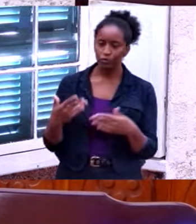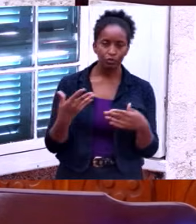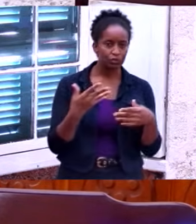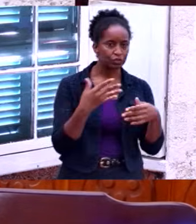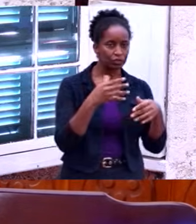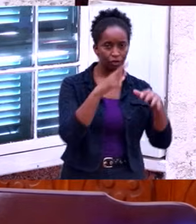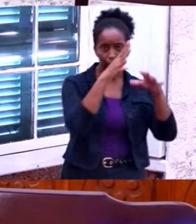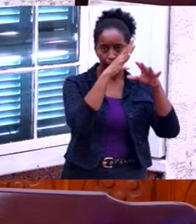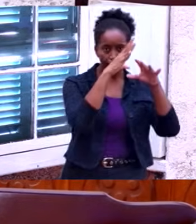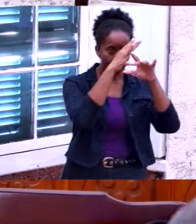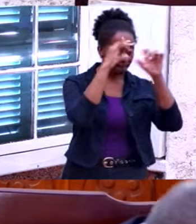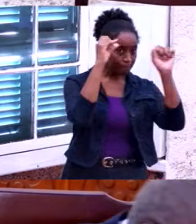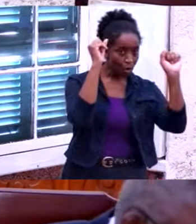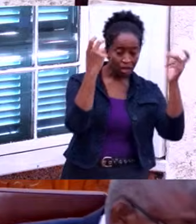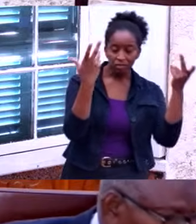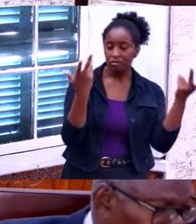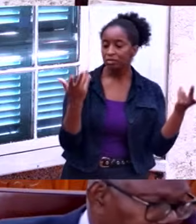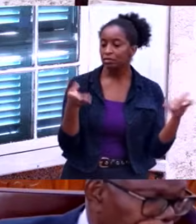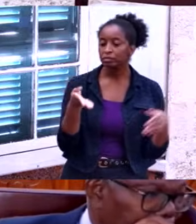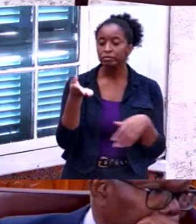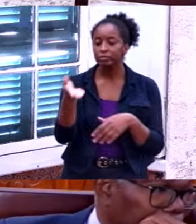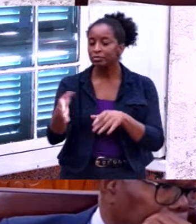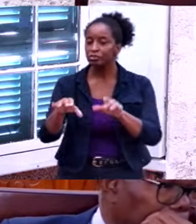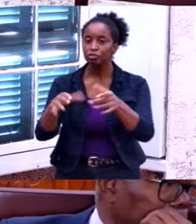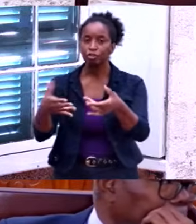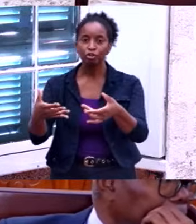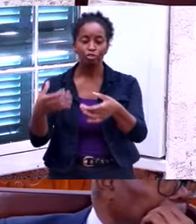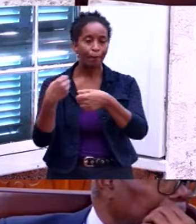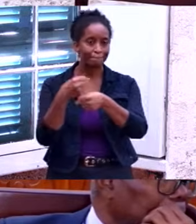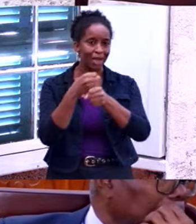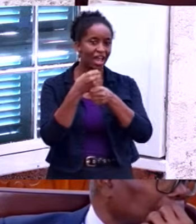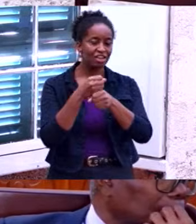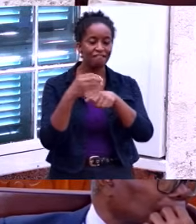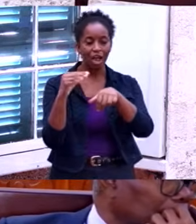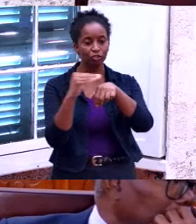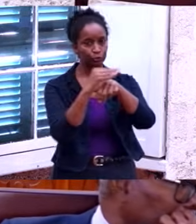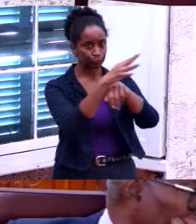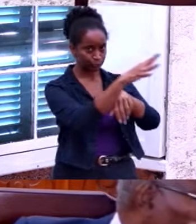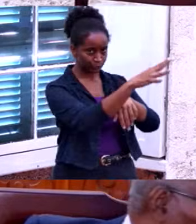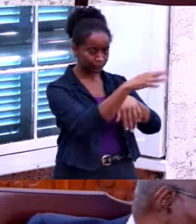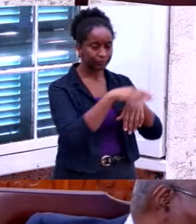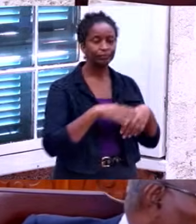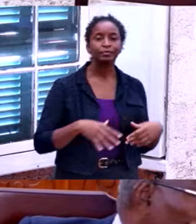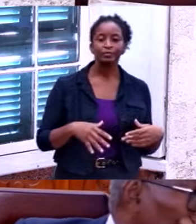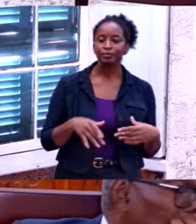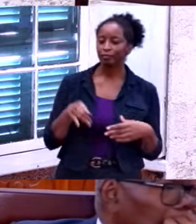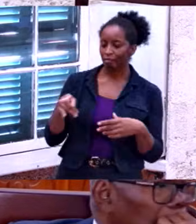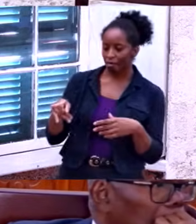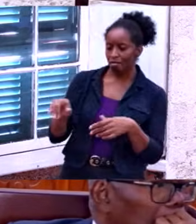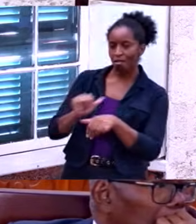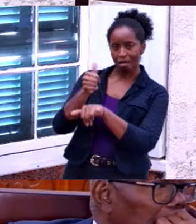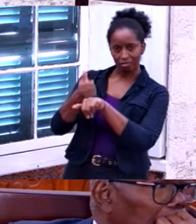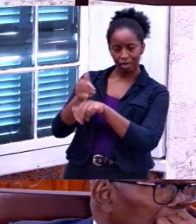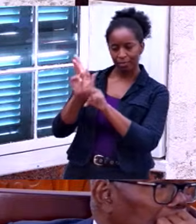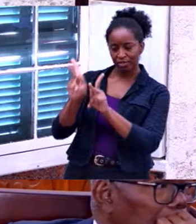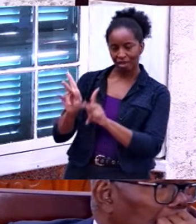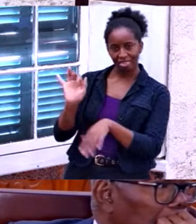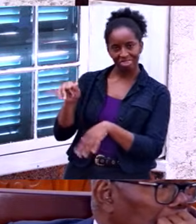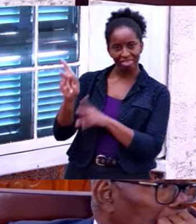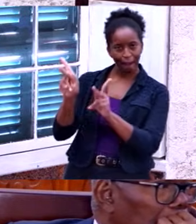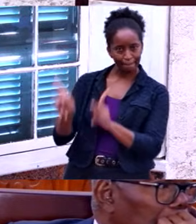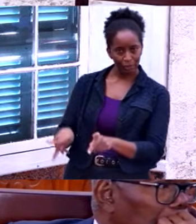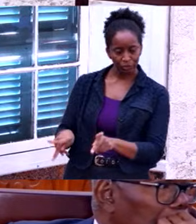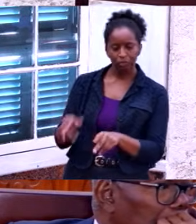the Manufacturing Association. But let us then assume that the person left the Manufacturing Association and is no longer